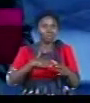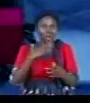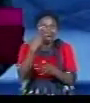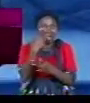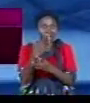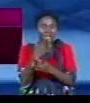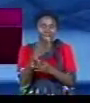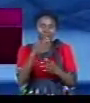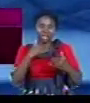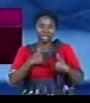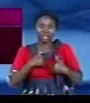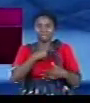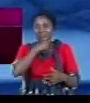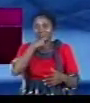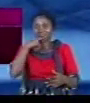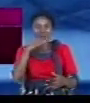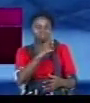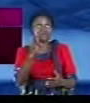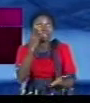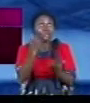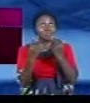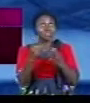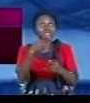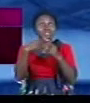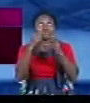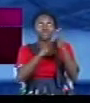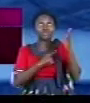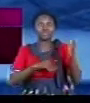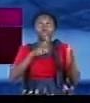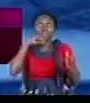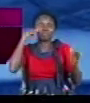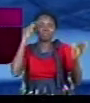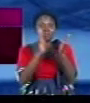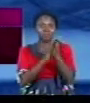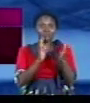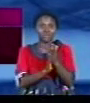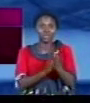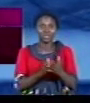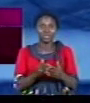up. May the name of the Lord be praised. Because I was saying, just